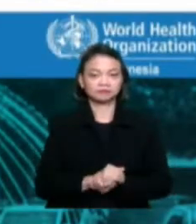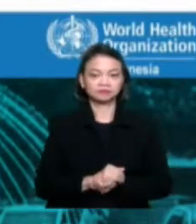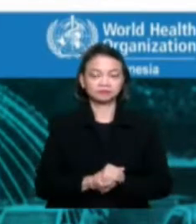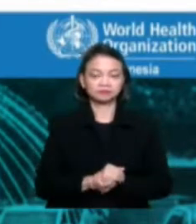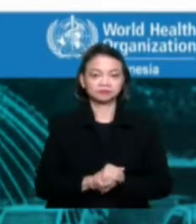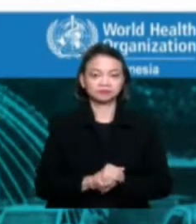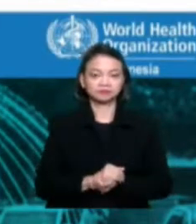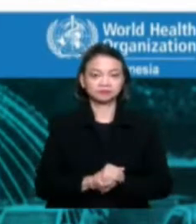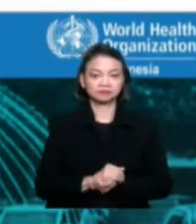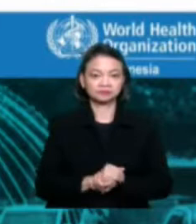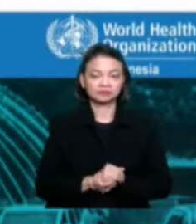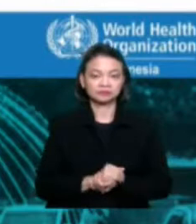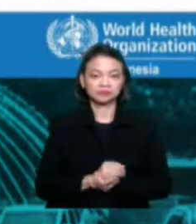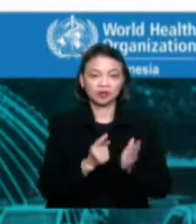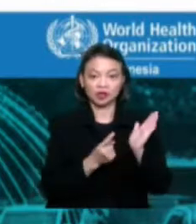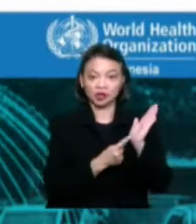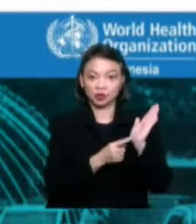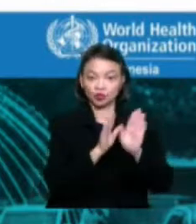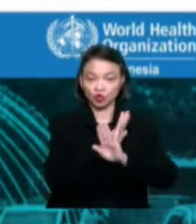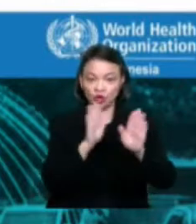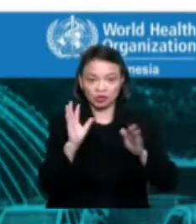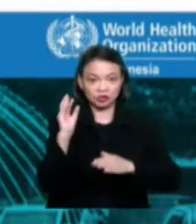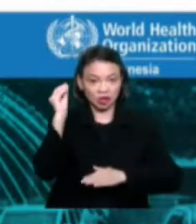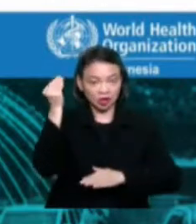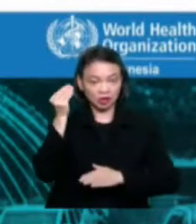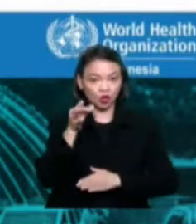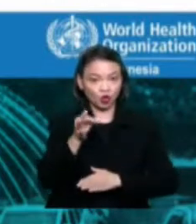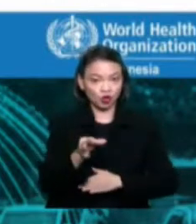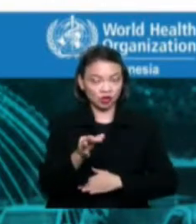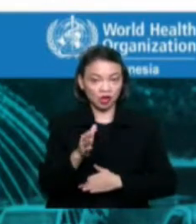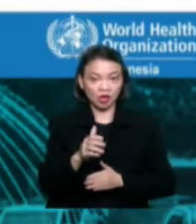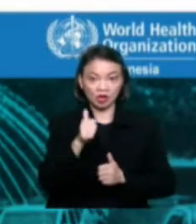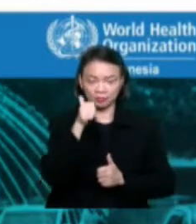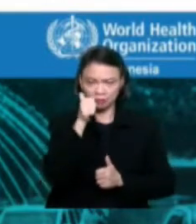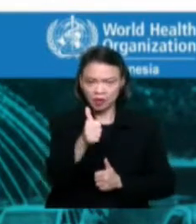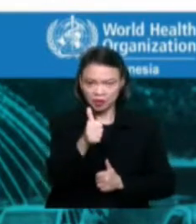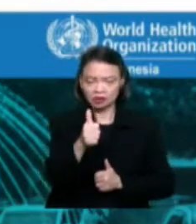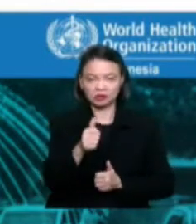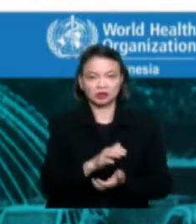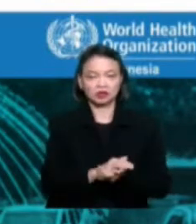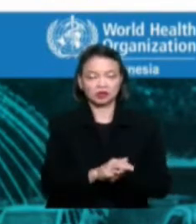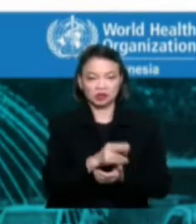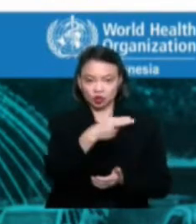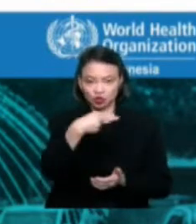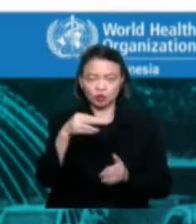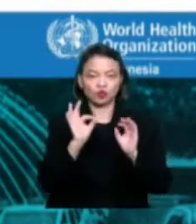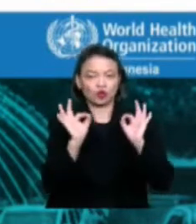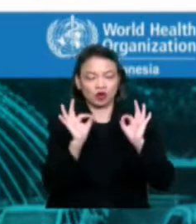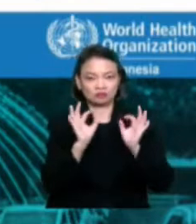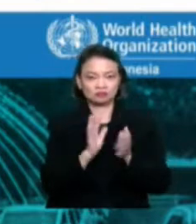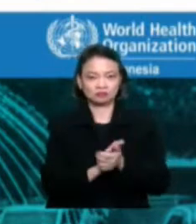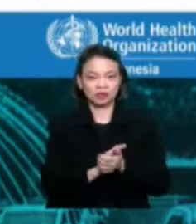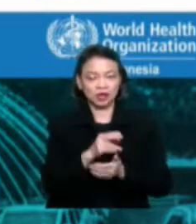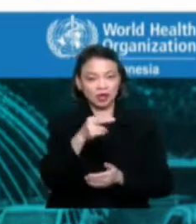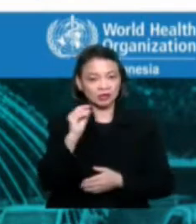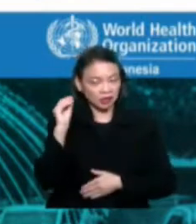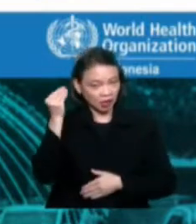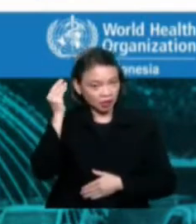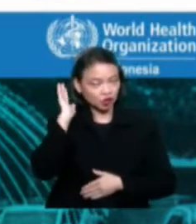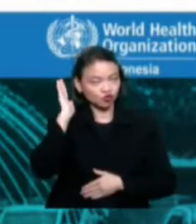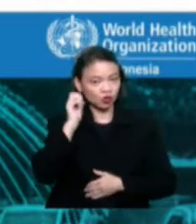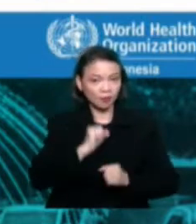best city in Indonesia, but now that Jakarta has done very well, as already we have seen in the presentation,